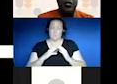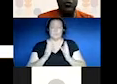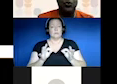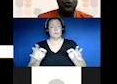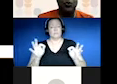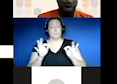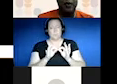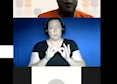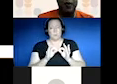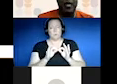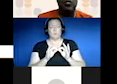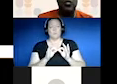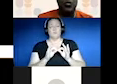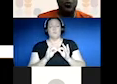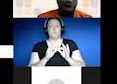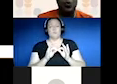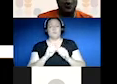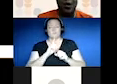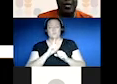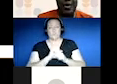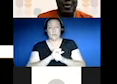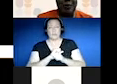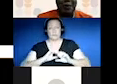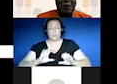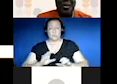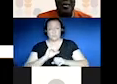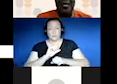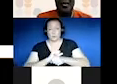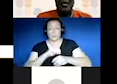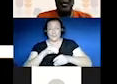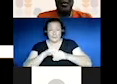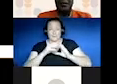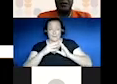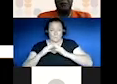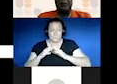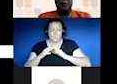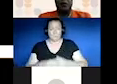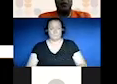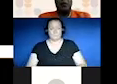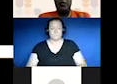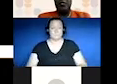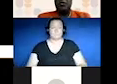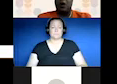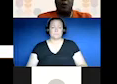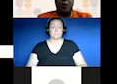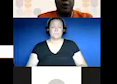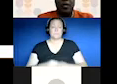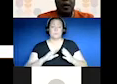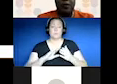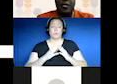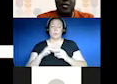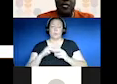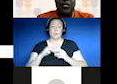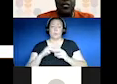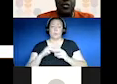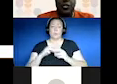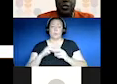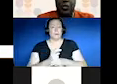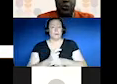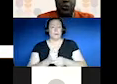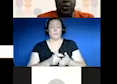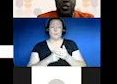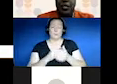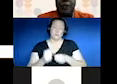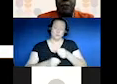it is to actually do the work in that community. Community building is hard work. Often it takes